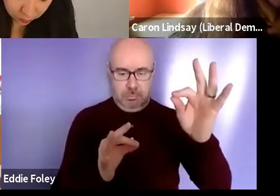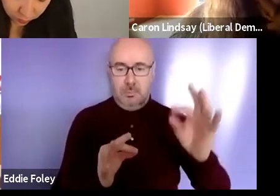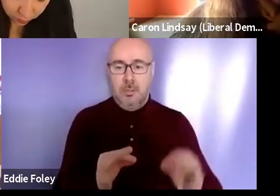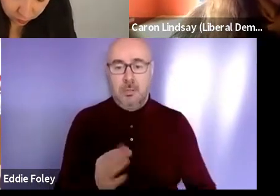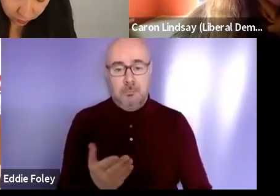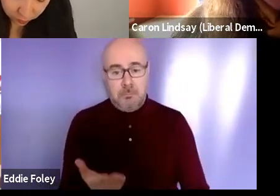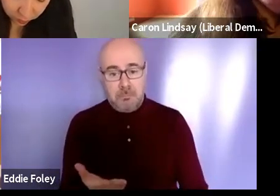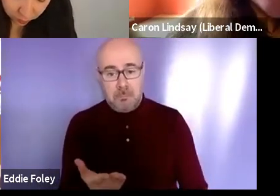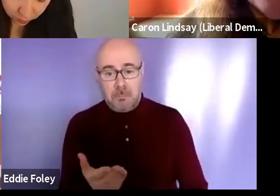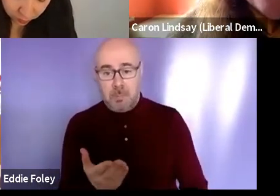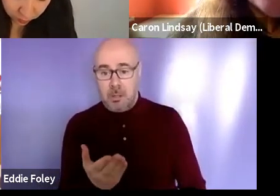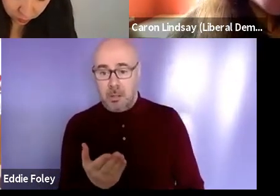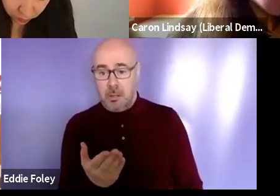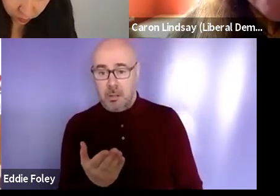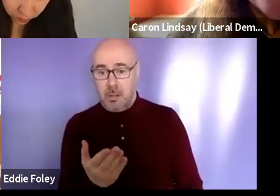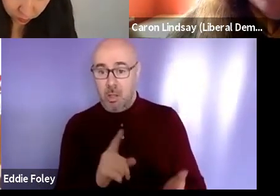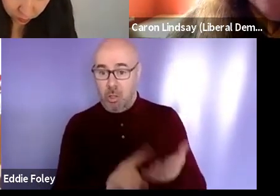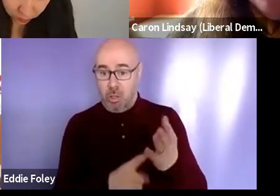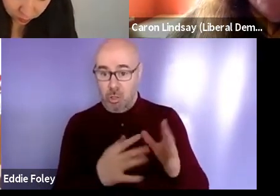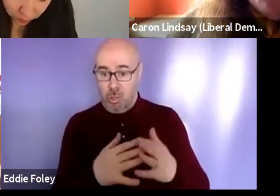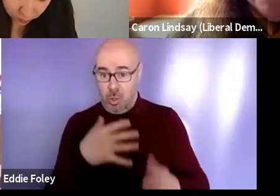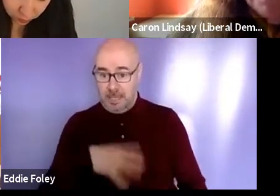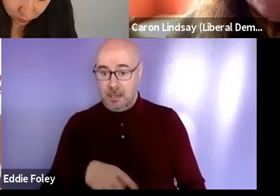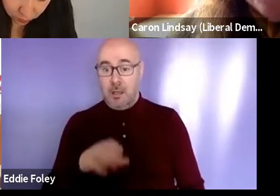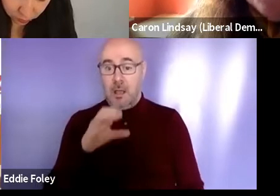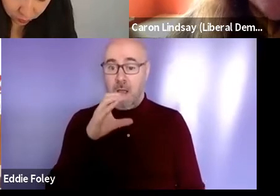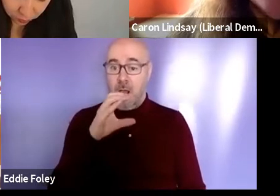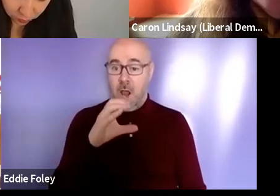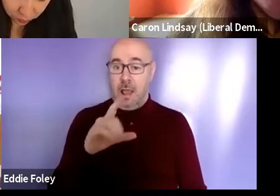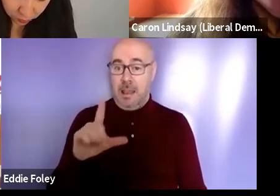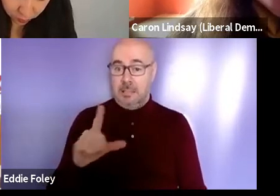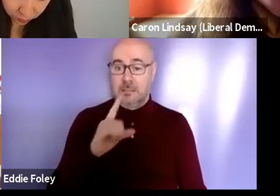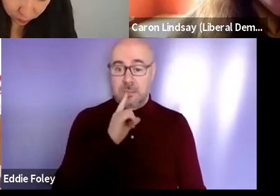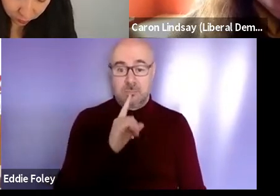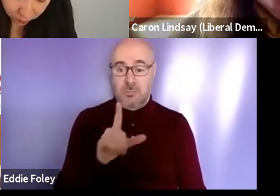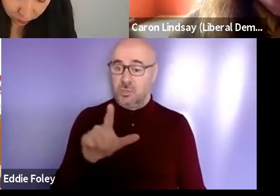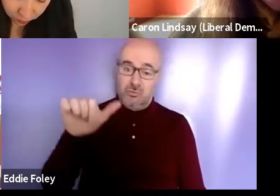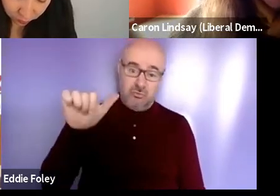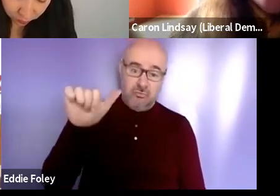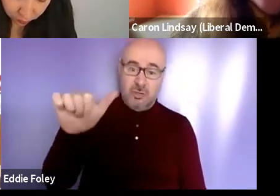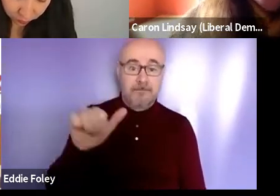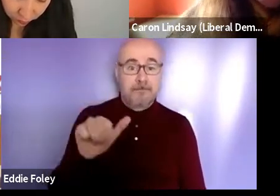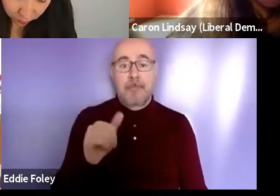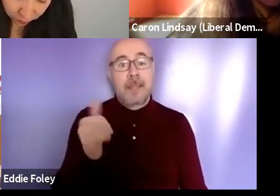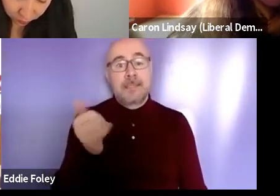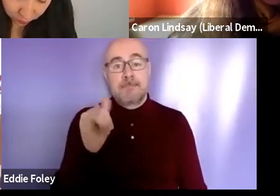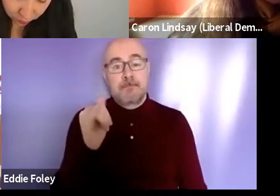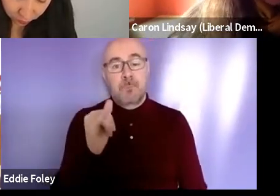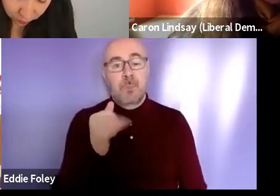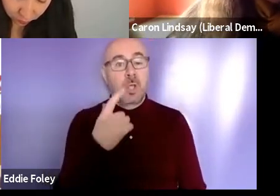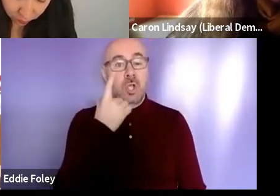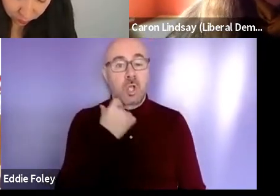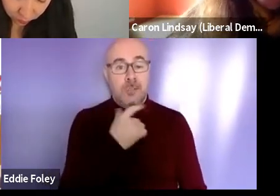your opinion. Yeah, I mean that is exactly right. I mean, quite often you will get young people just falling off a cliff when they